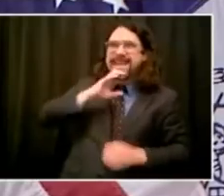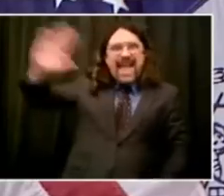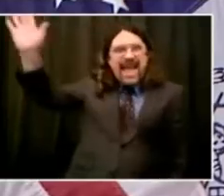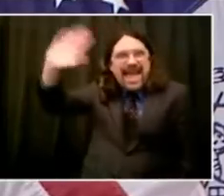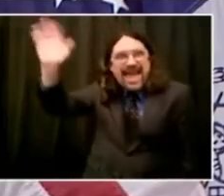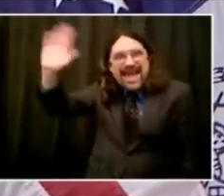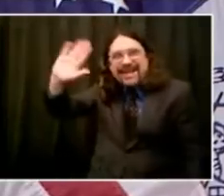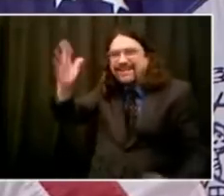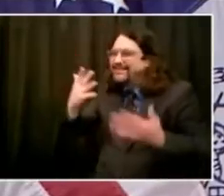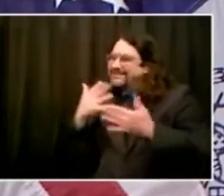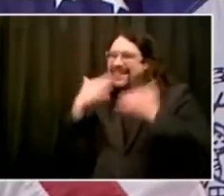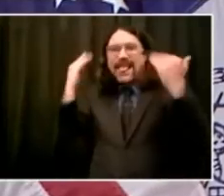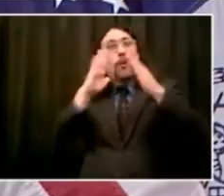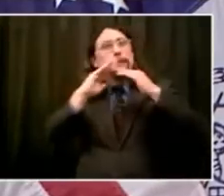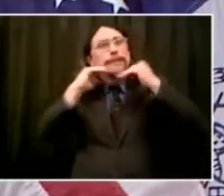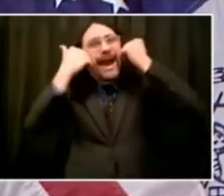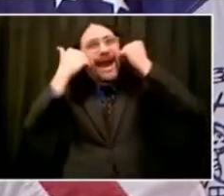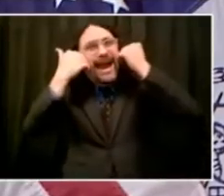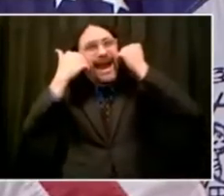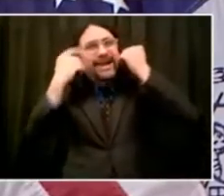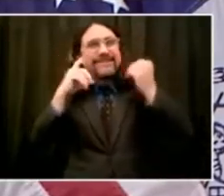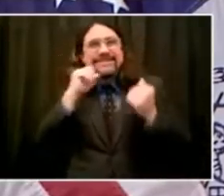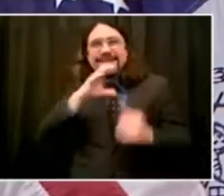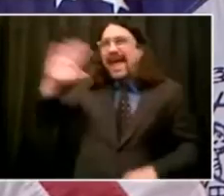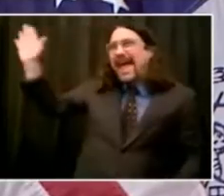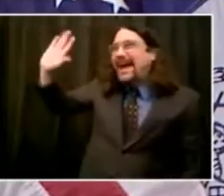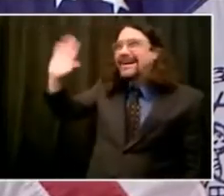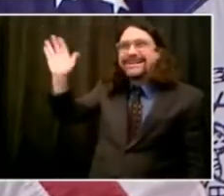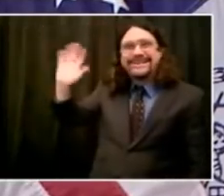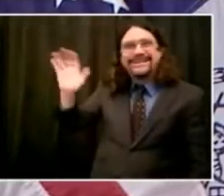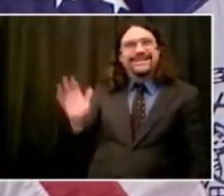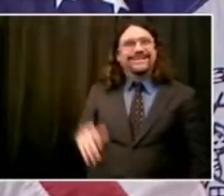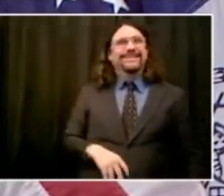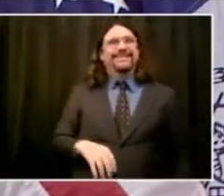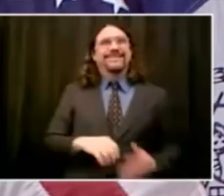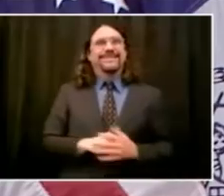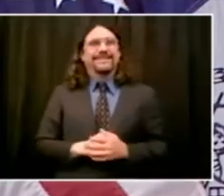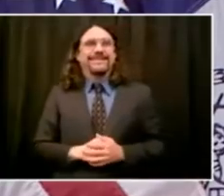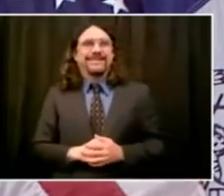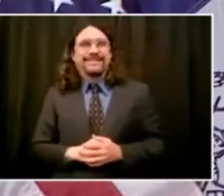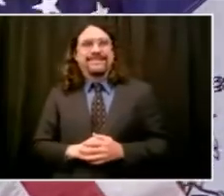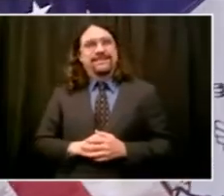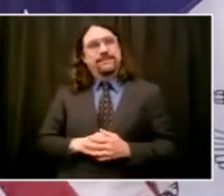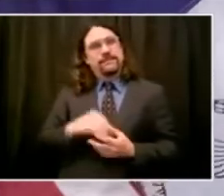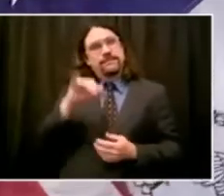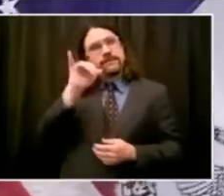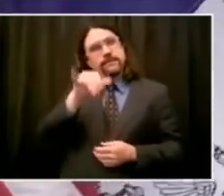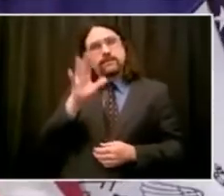neighborhood, and it really, really makes a difference. Thank you, everybody.